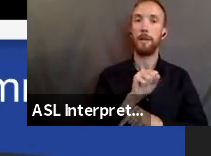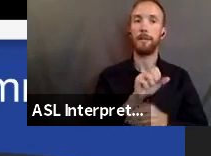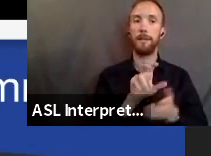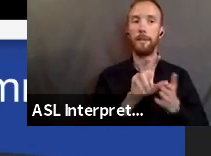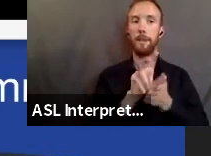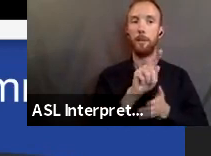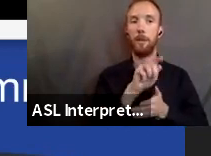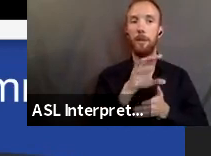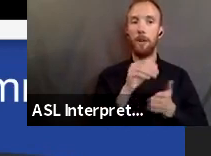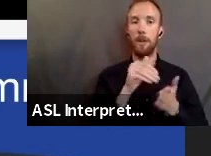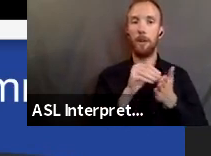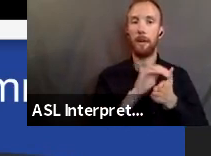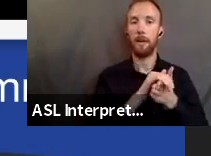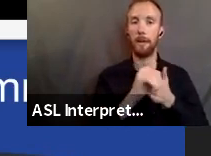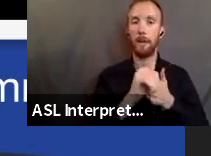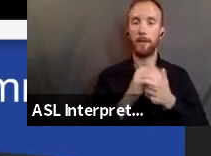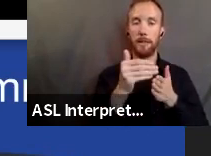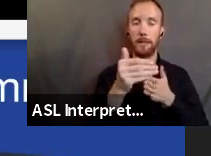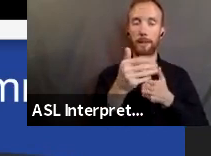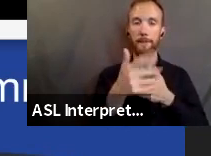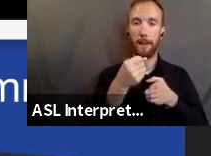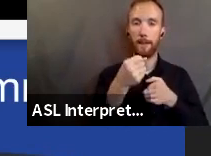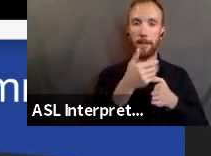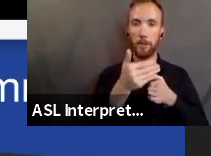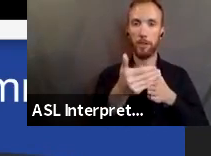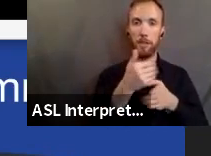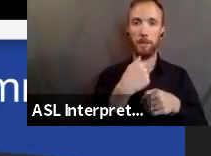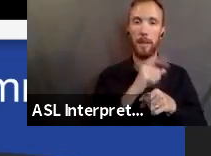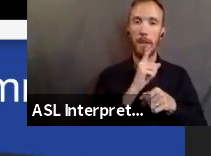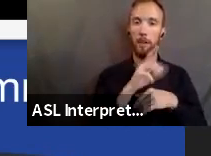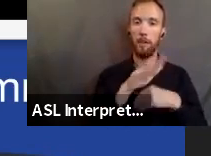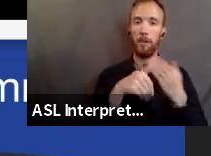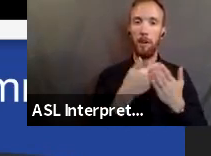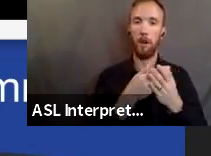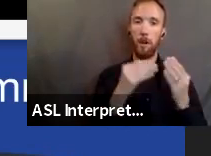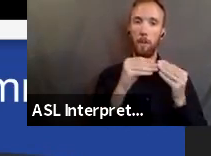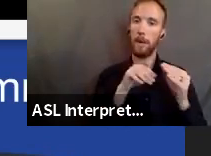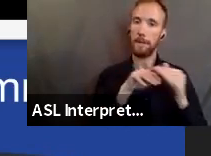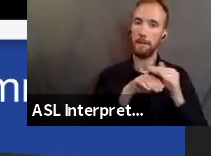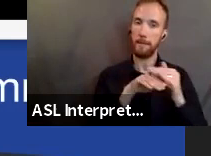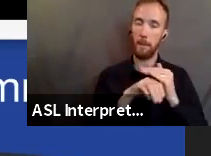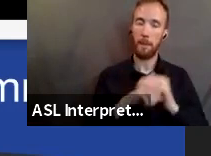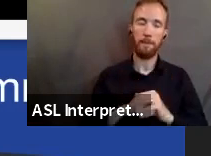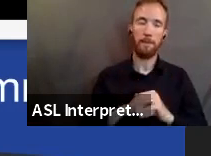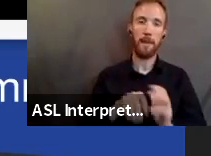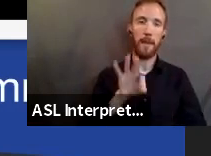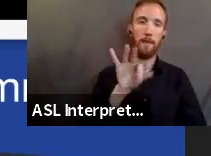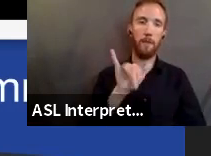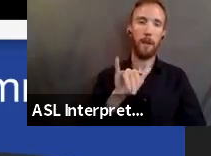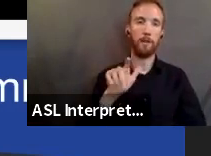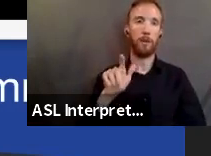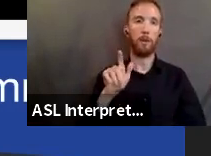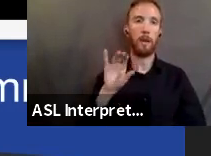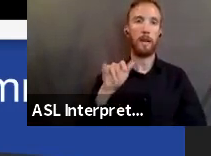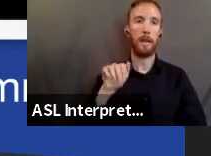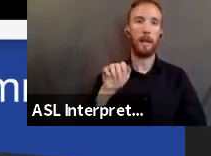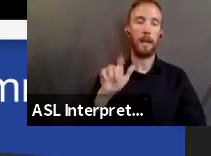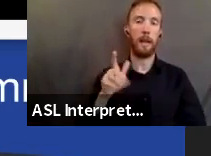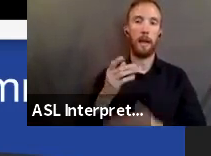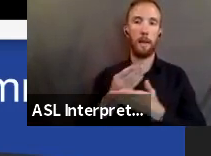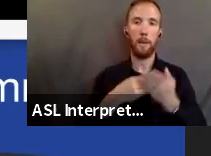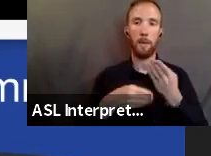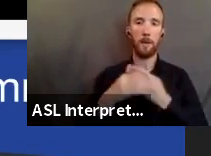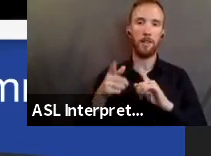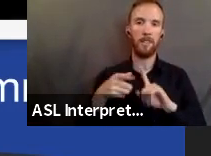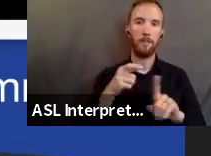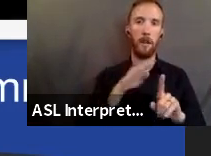over the next five years to ensure all cps campuses are more accessible the fy21 capital budget is funded by bond proceeds